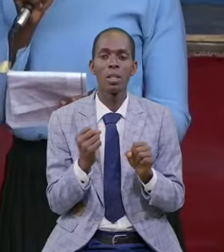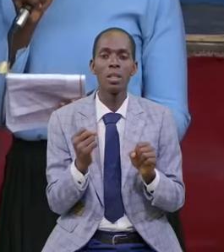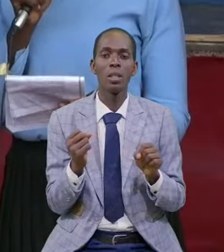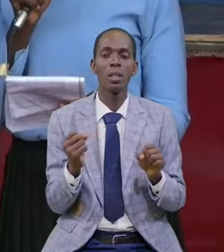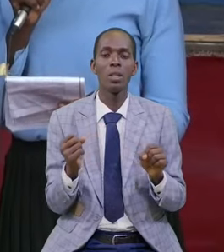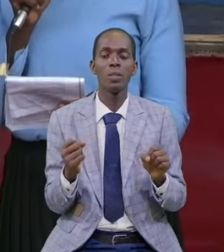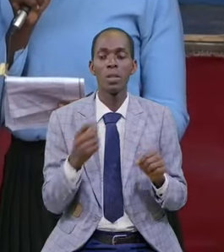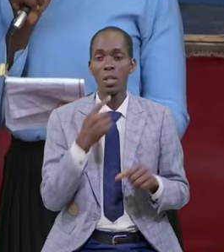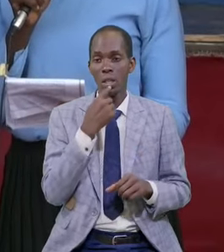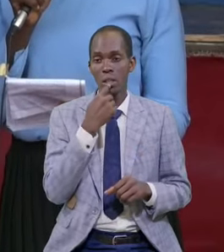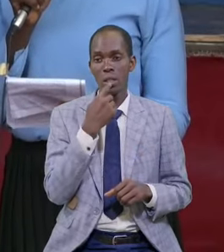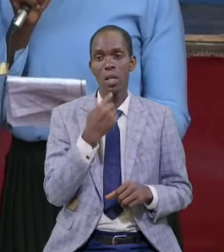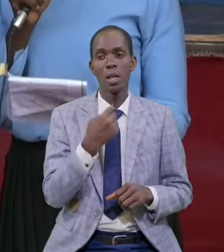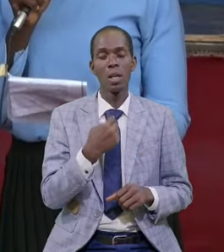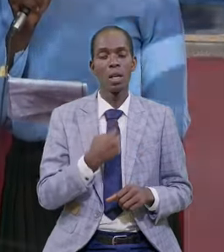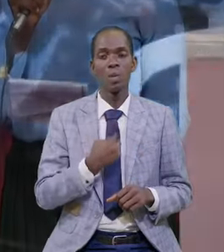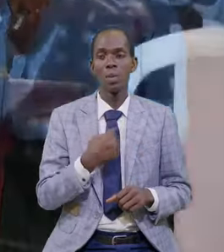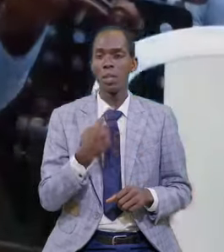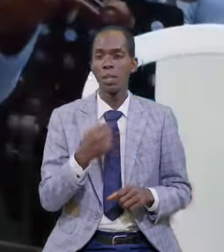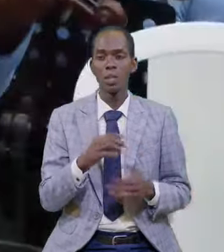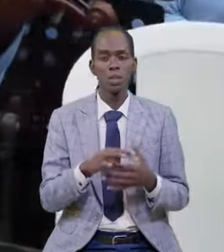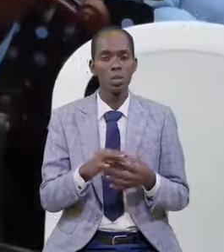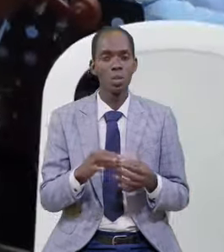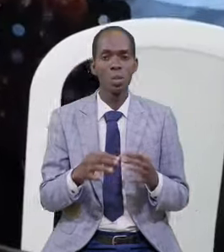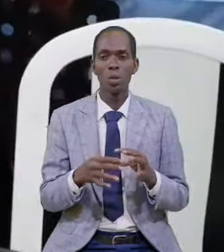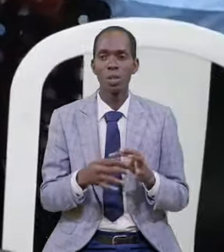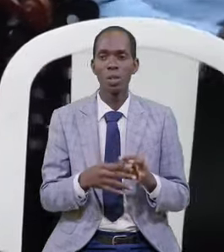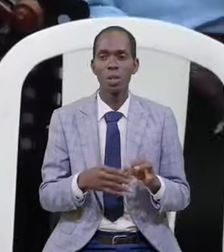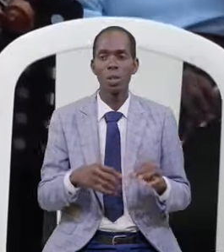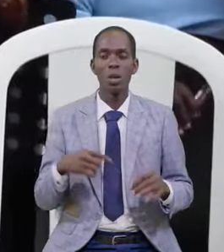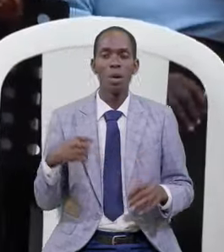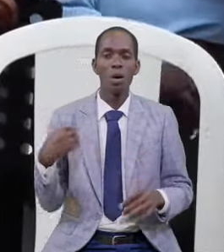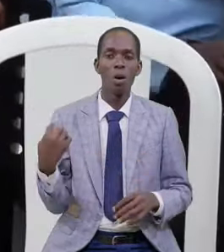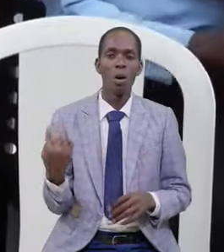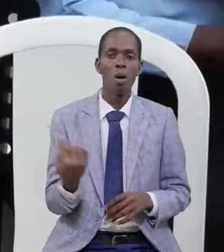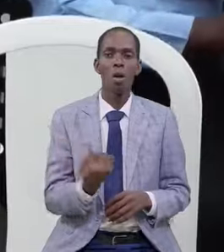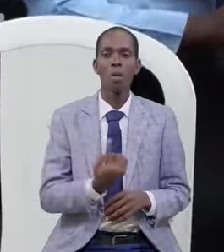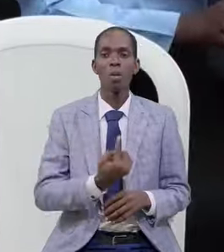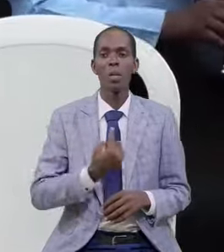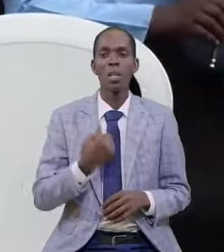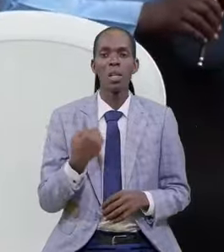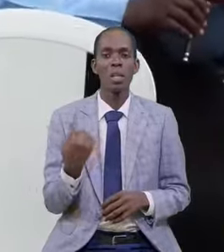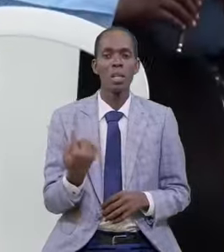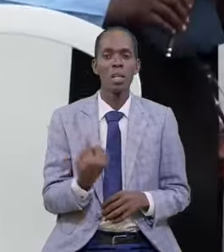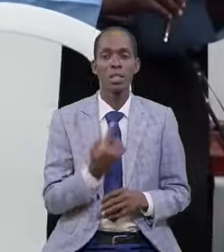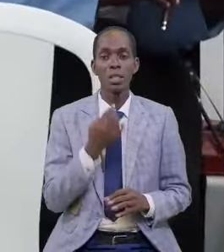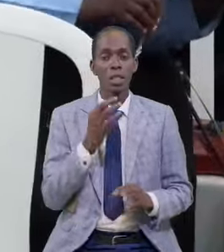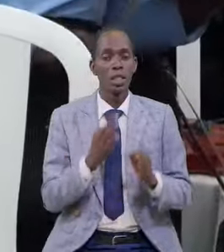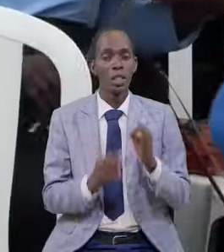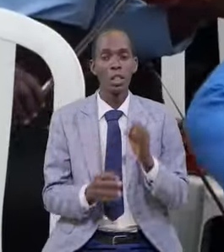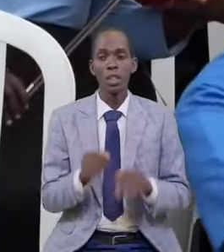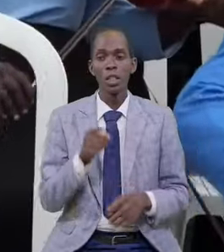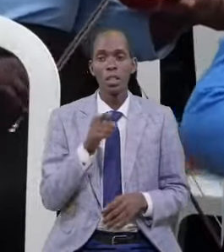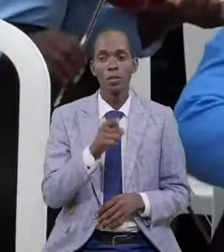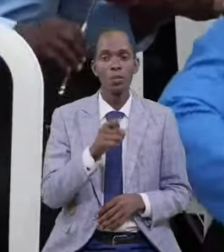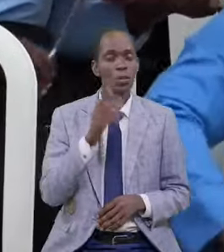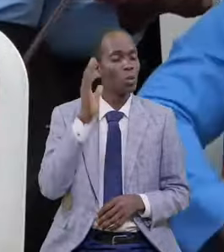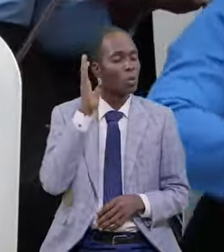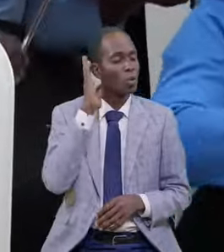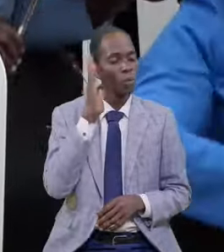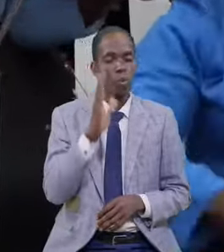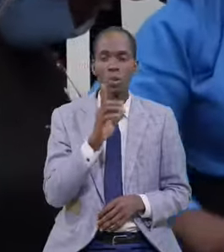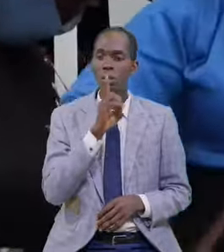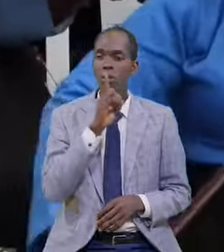save tell me the story all rest if you